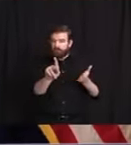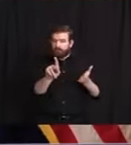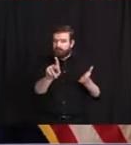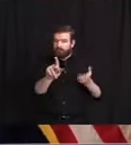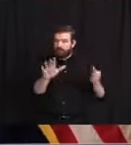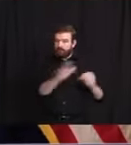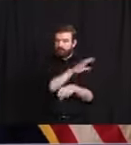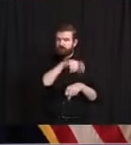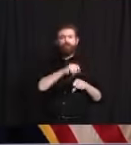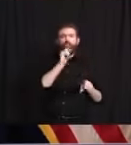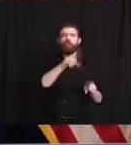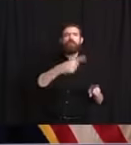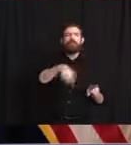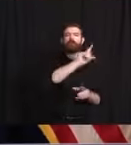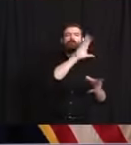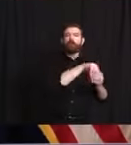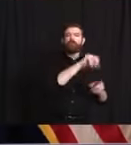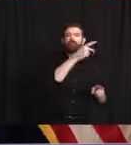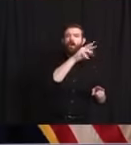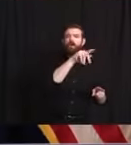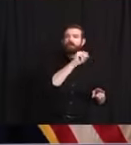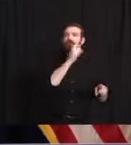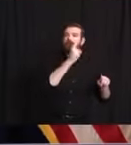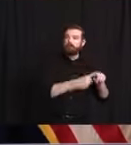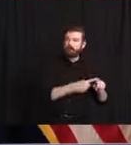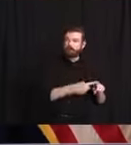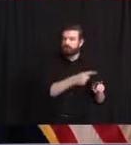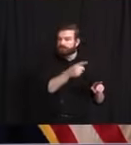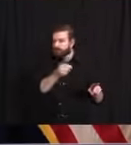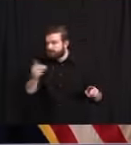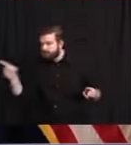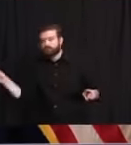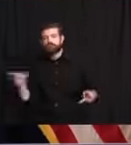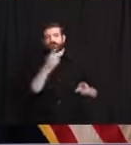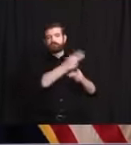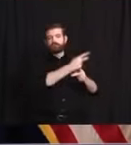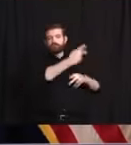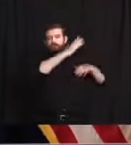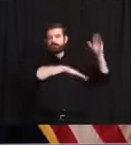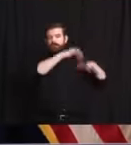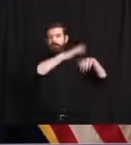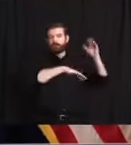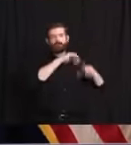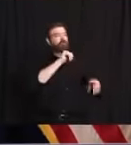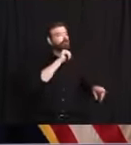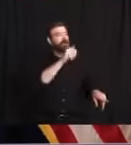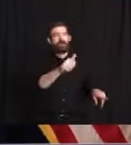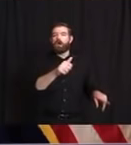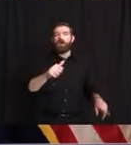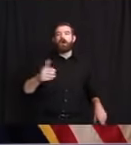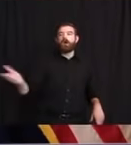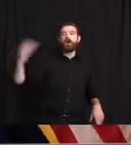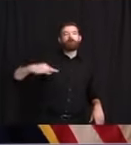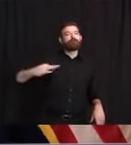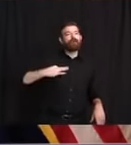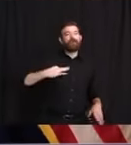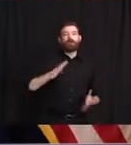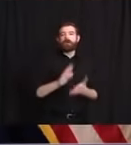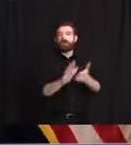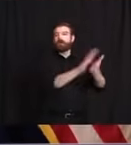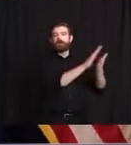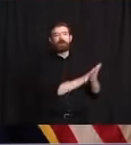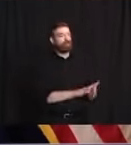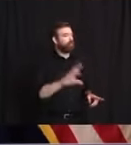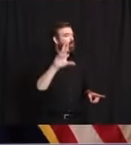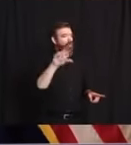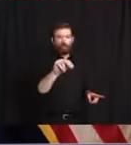who maintain the facilities and maintain the health reality. So